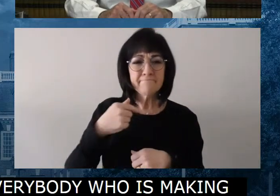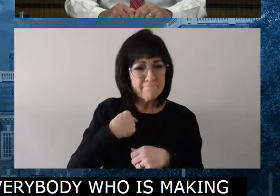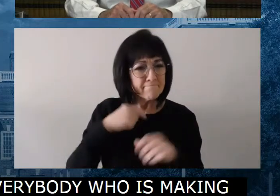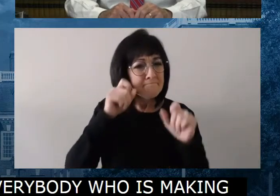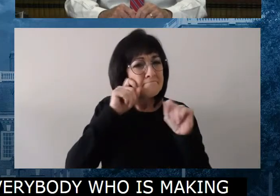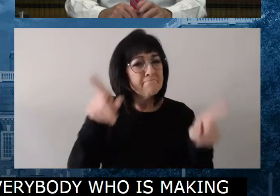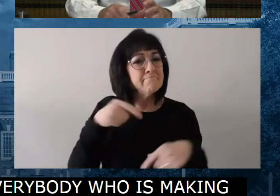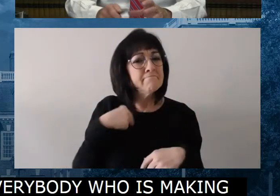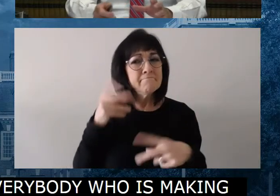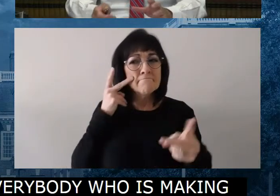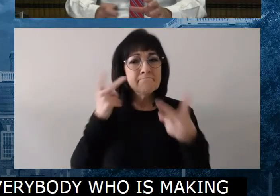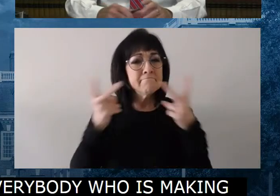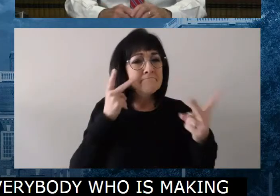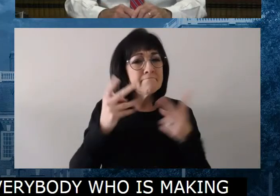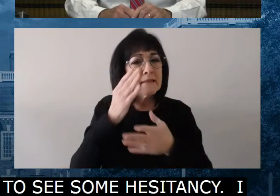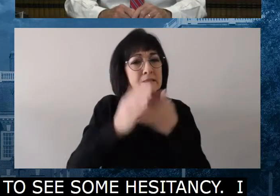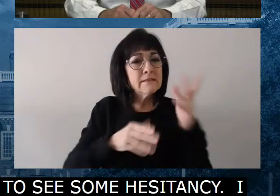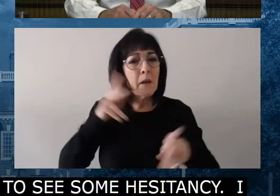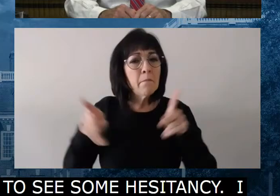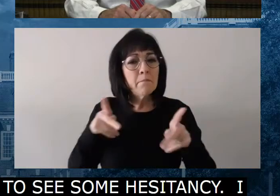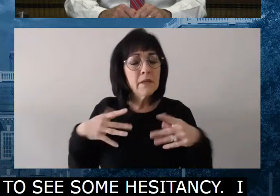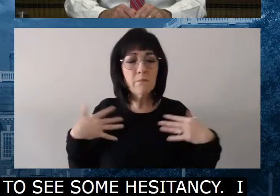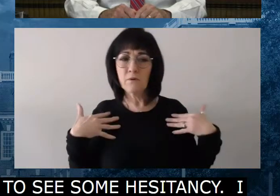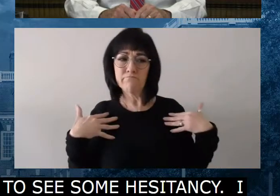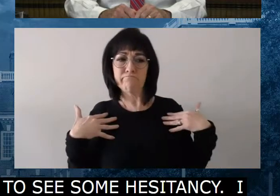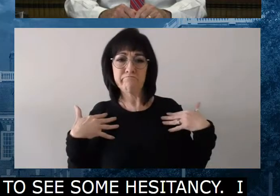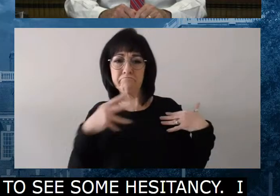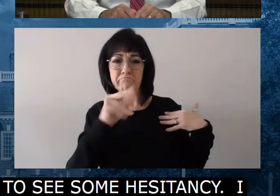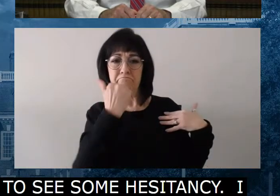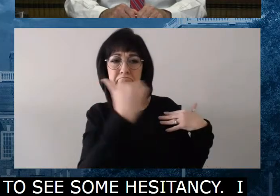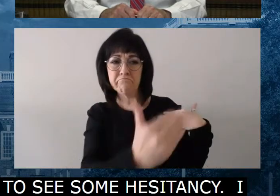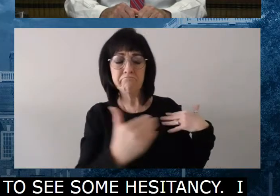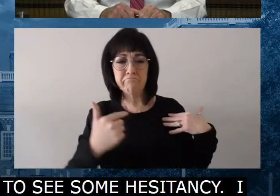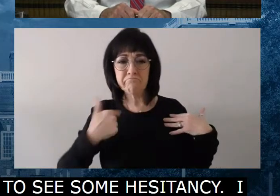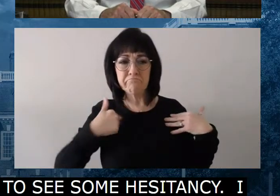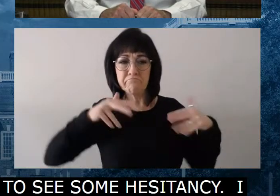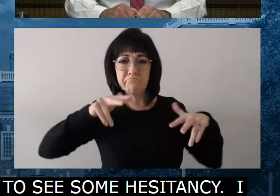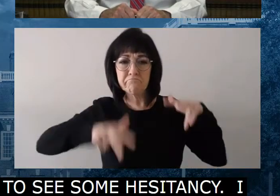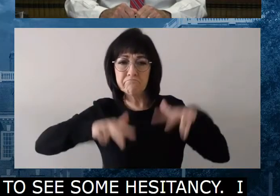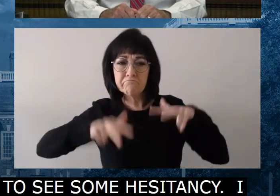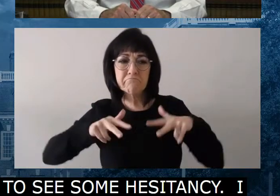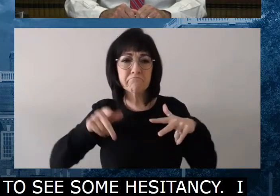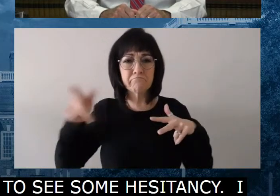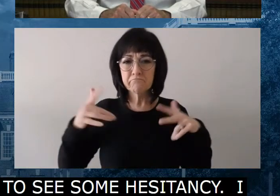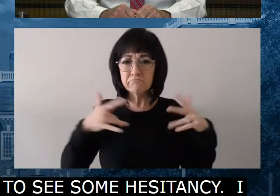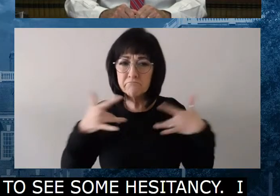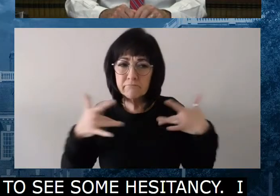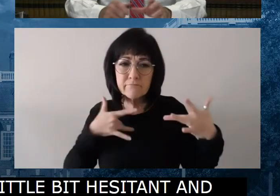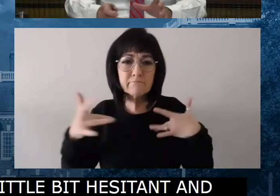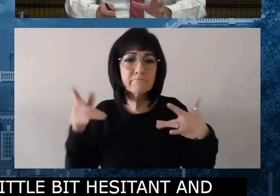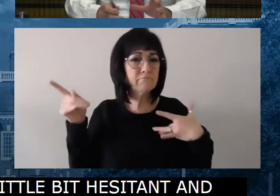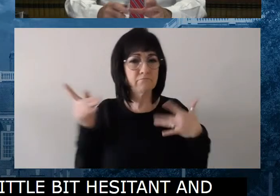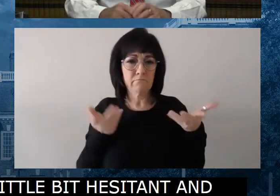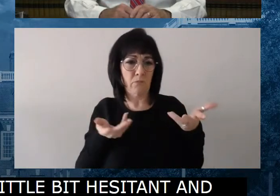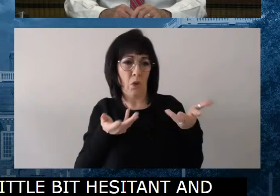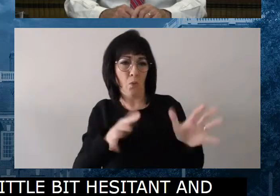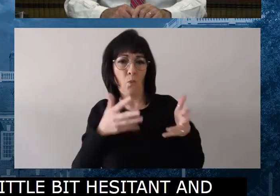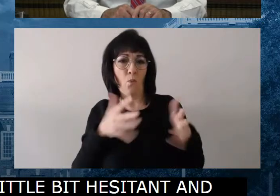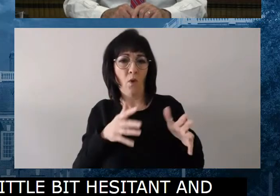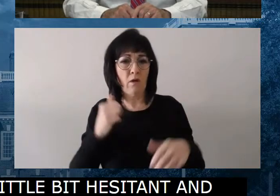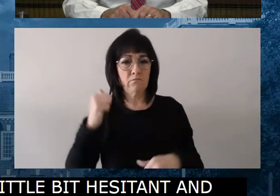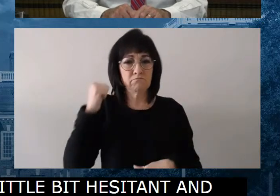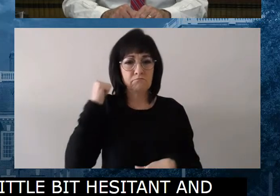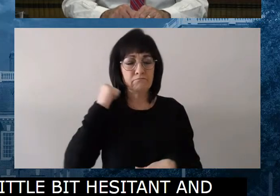bit hesitant, maybe wait to see what happens with their neighbors, with other family members who are being vaccinated. Yeah, talk to your family